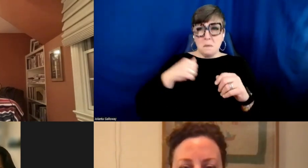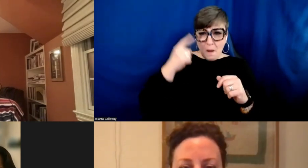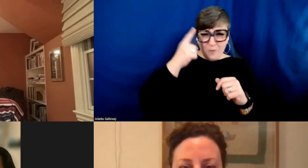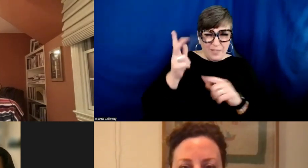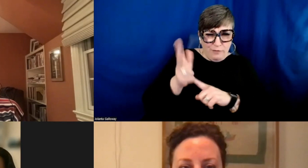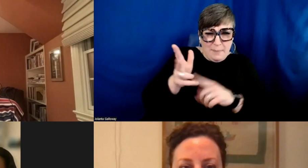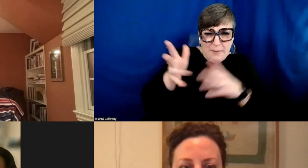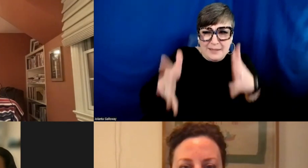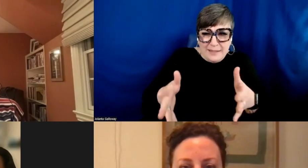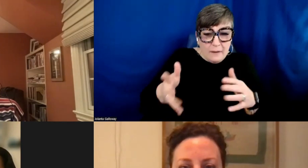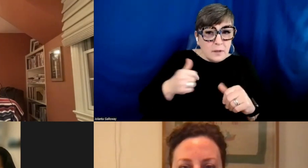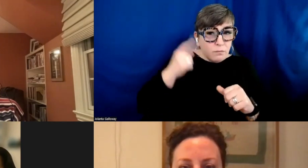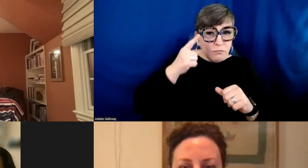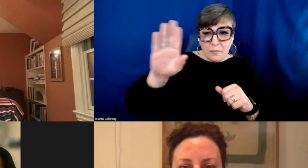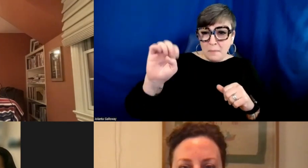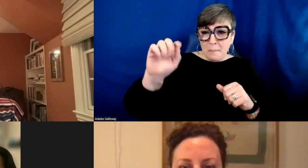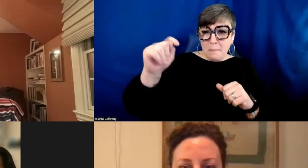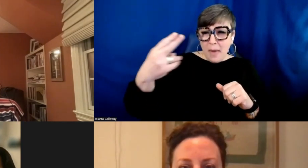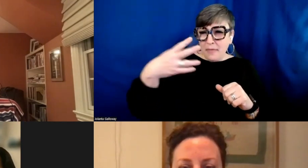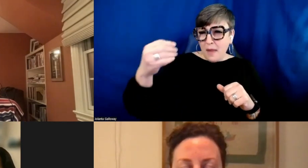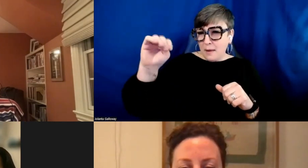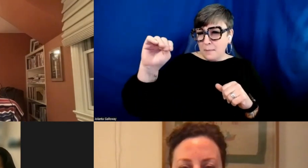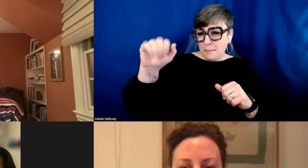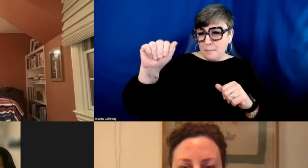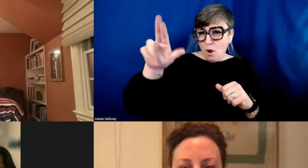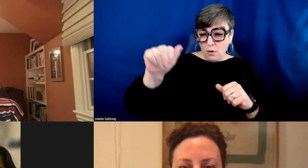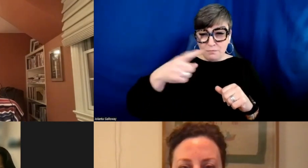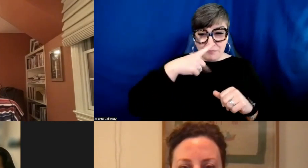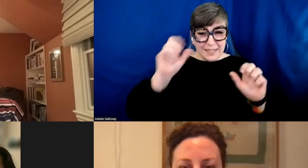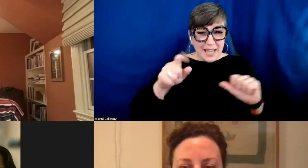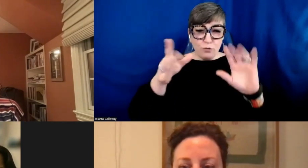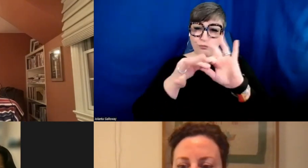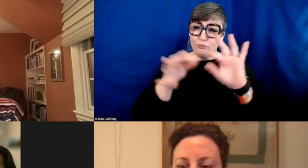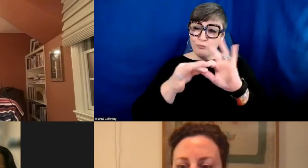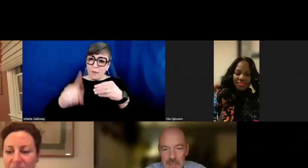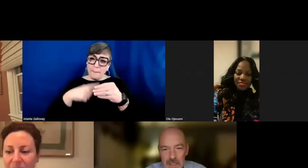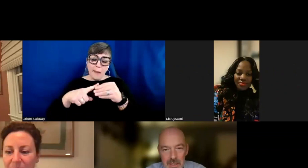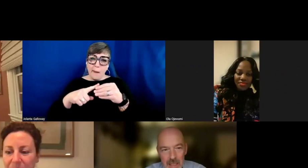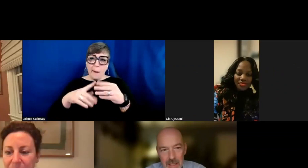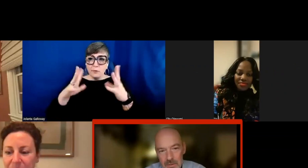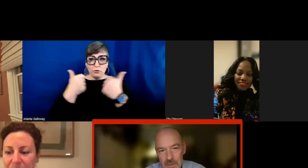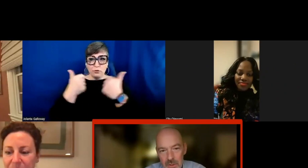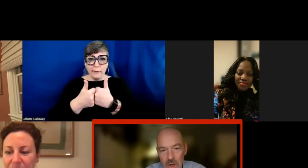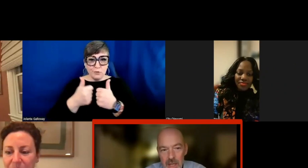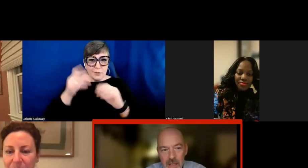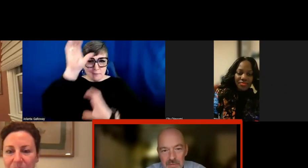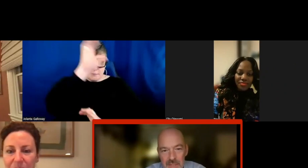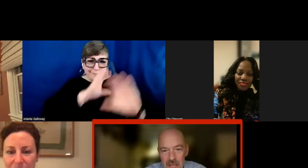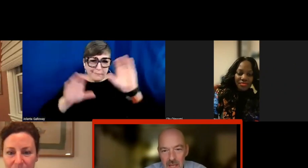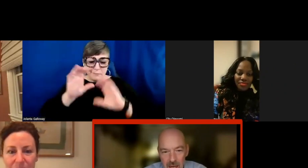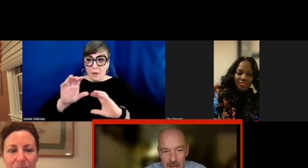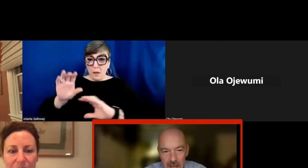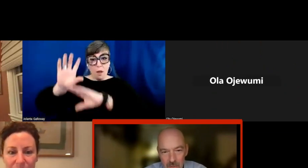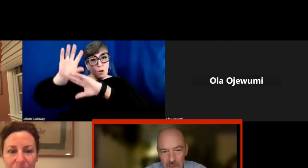could both, uh, reflect a little bit about, um, the challenges of looking for, uh, disabilities in traditional archives,